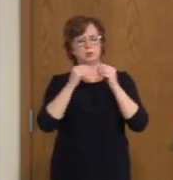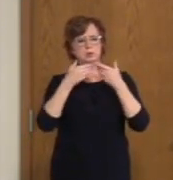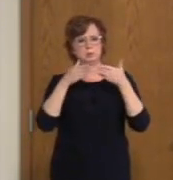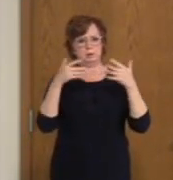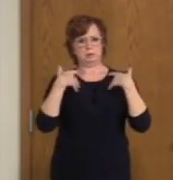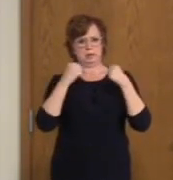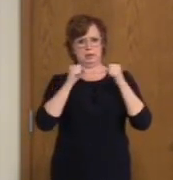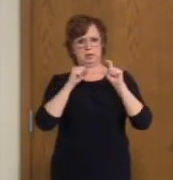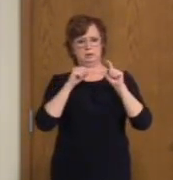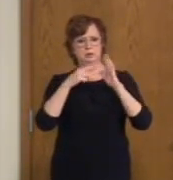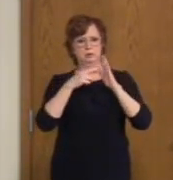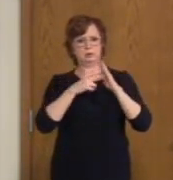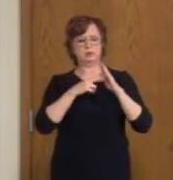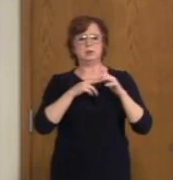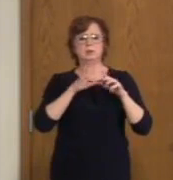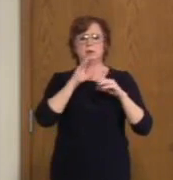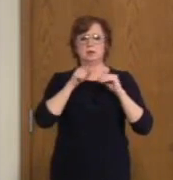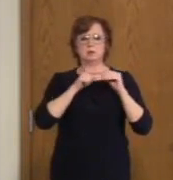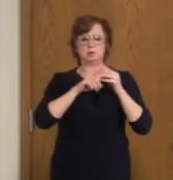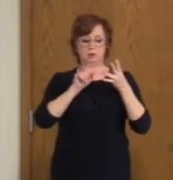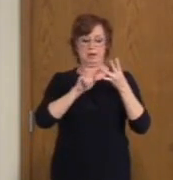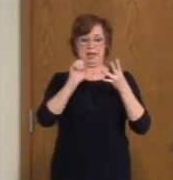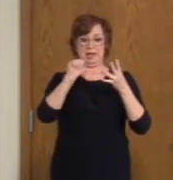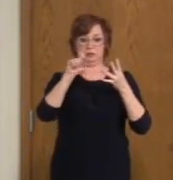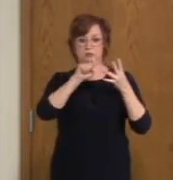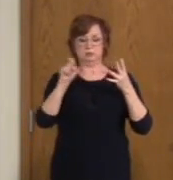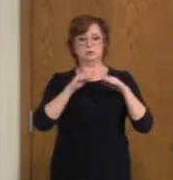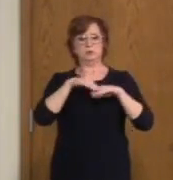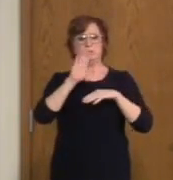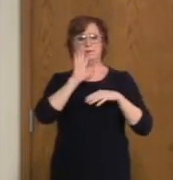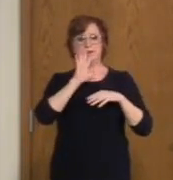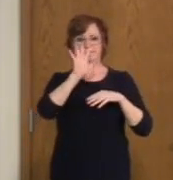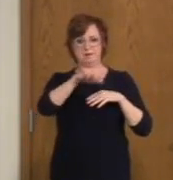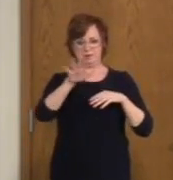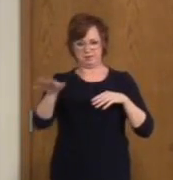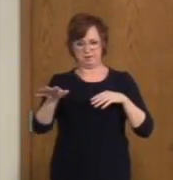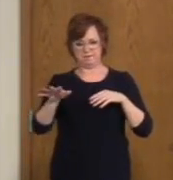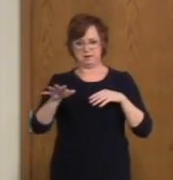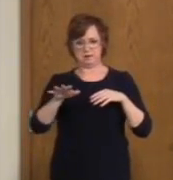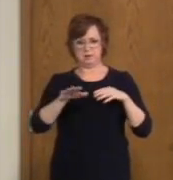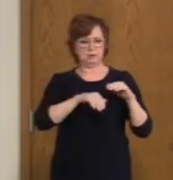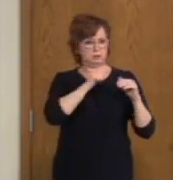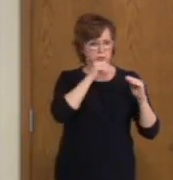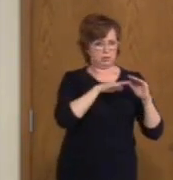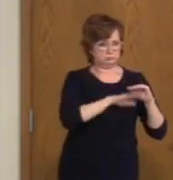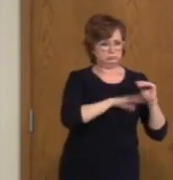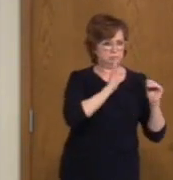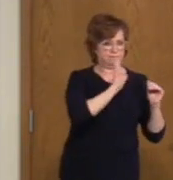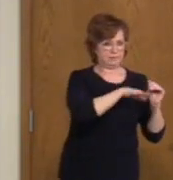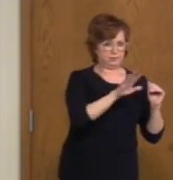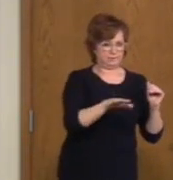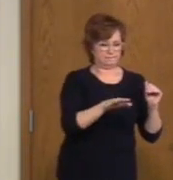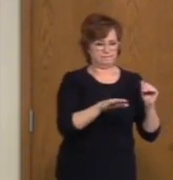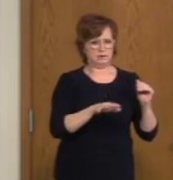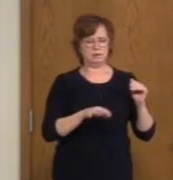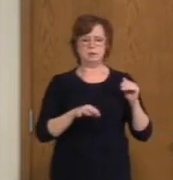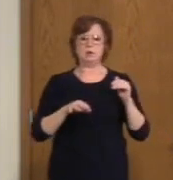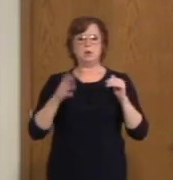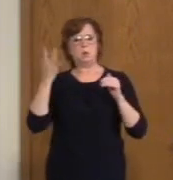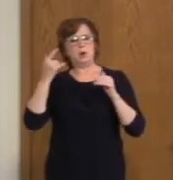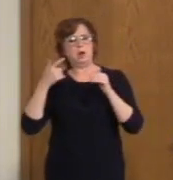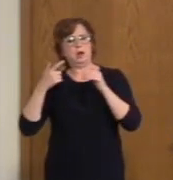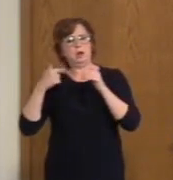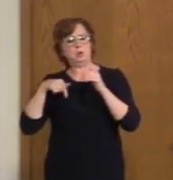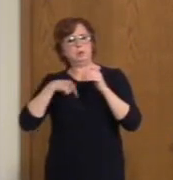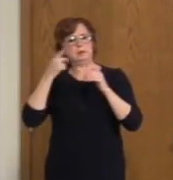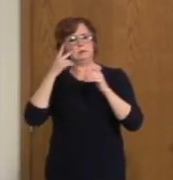for people 55 and older and not for people under 55 till additional safety reviews are done based on some concerns